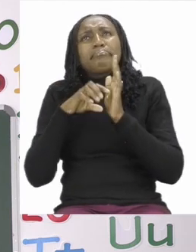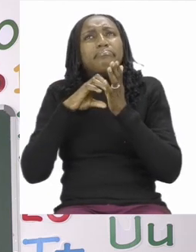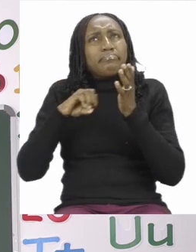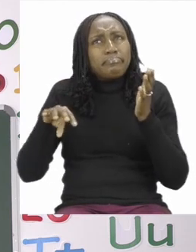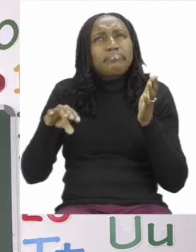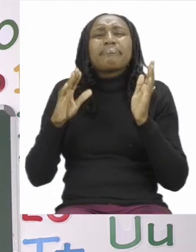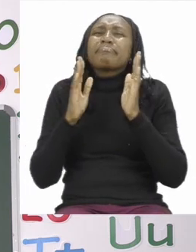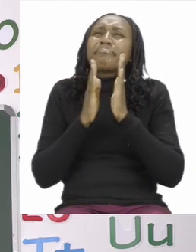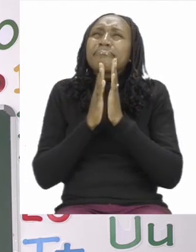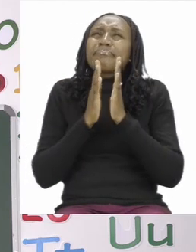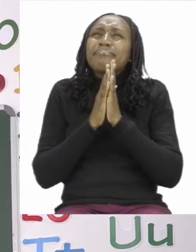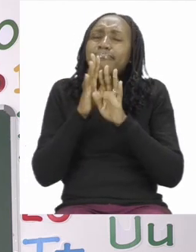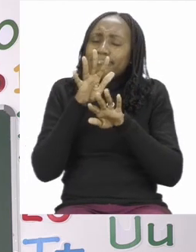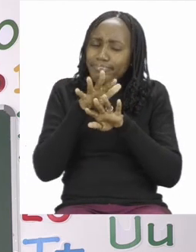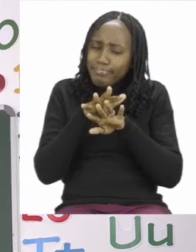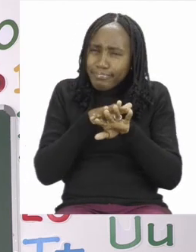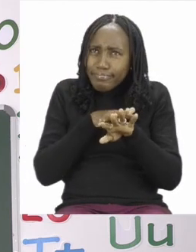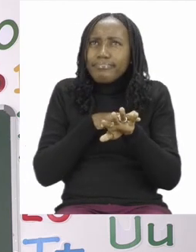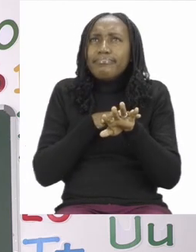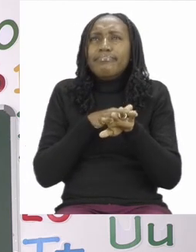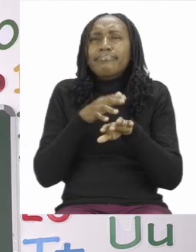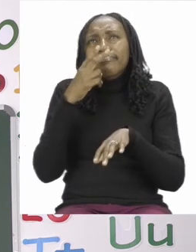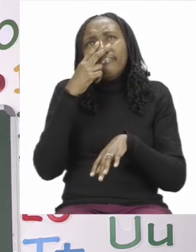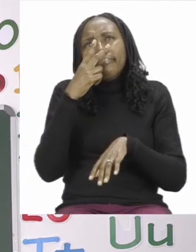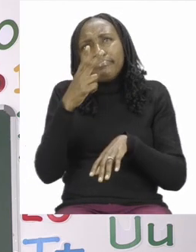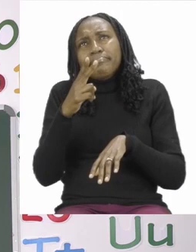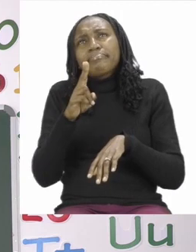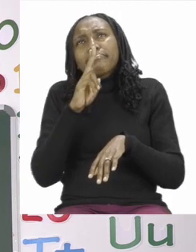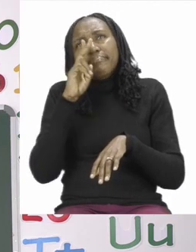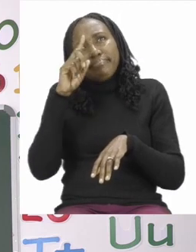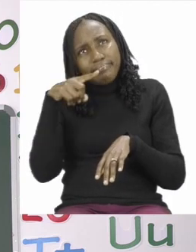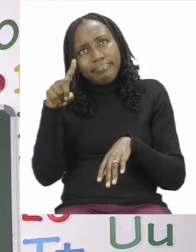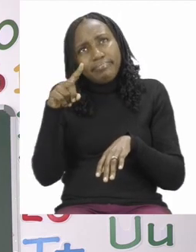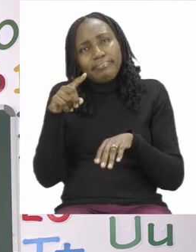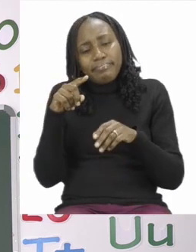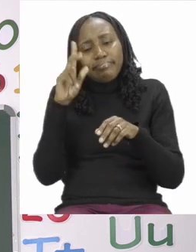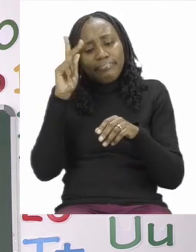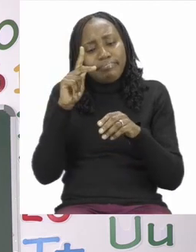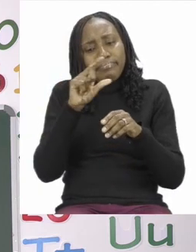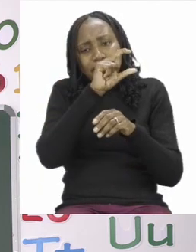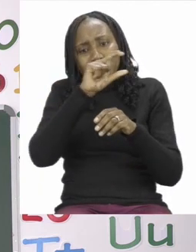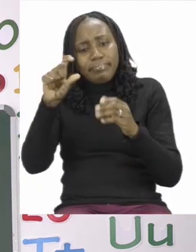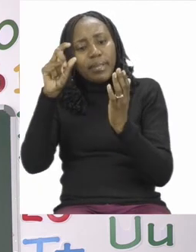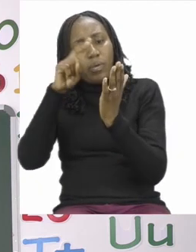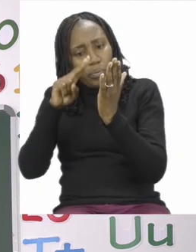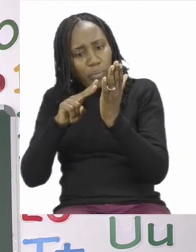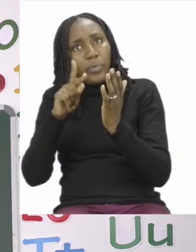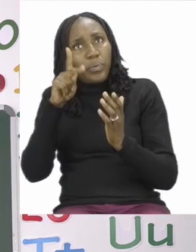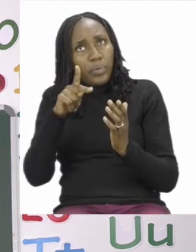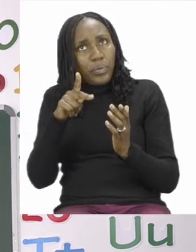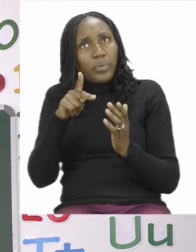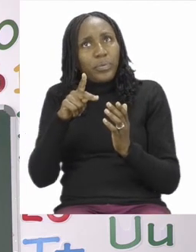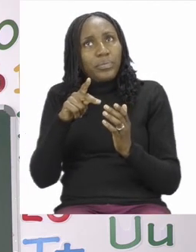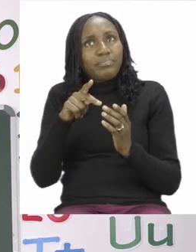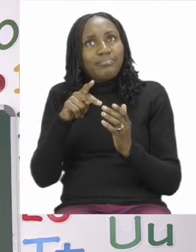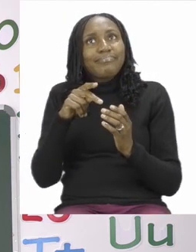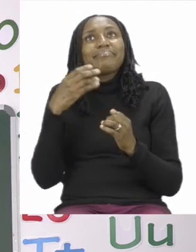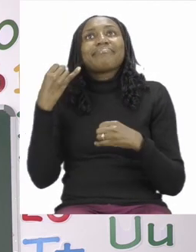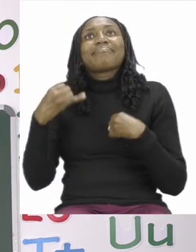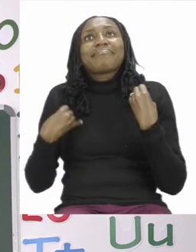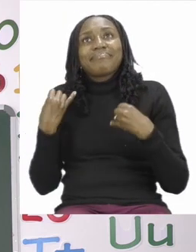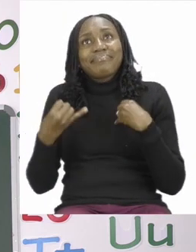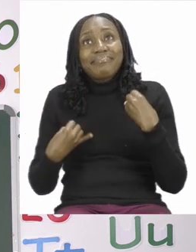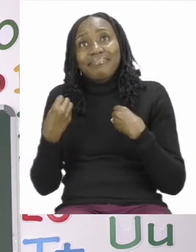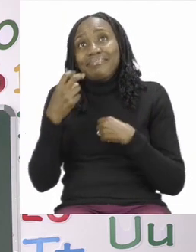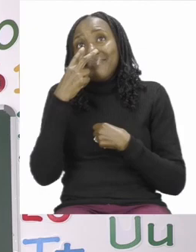if you got the correct answer, please read the sum a third time. Have fun, and I'll see you when you're